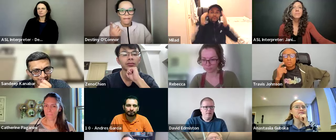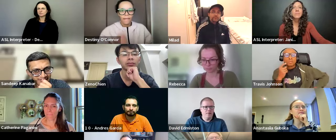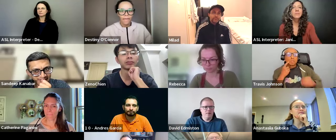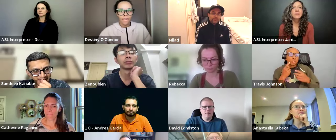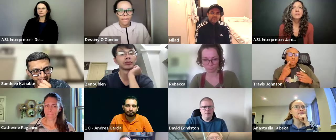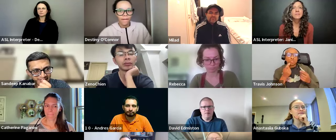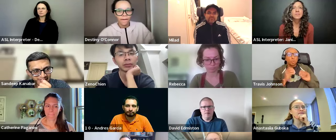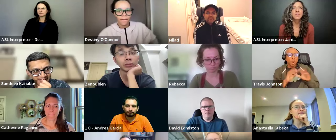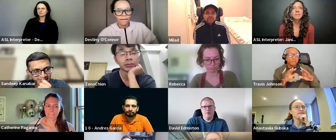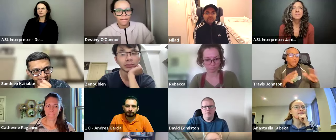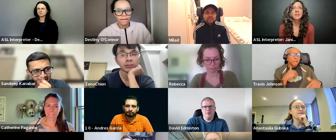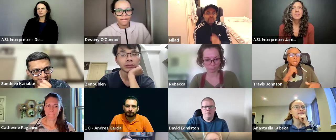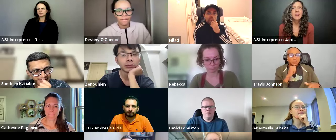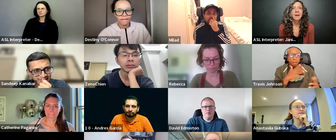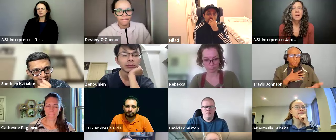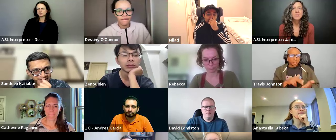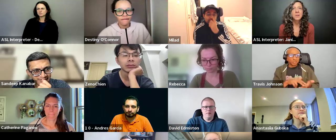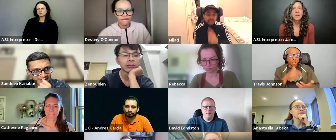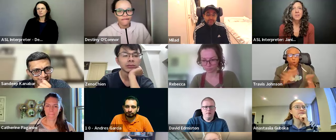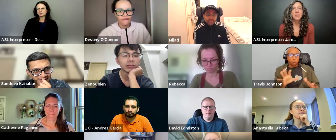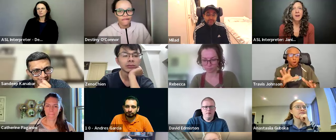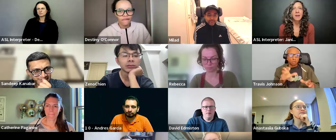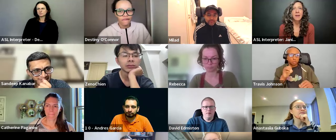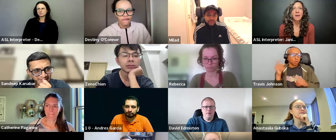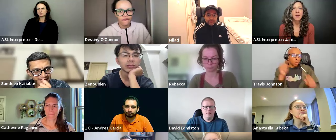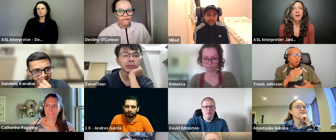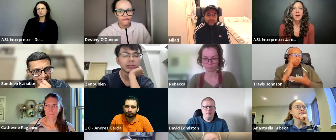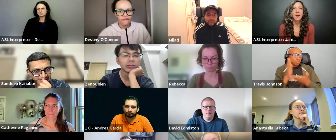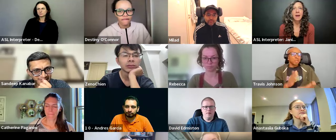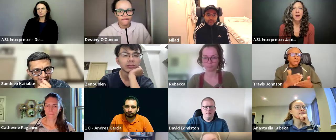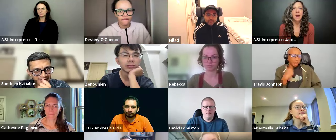Singh. This is Travis. I just want to clarify,